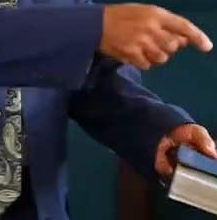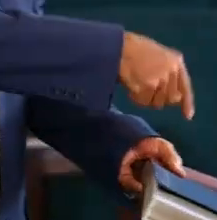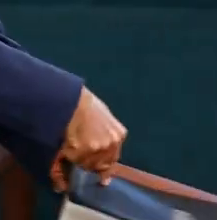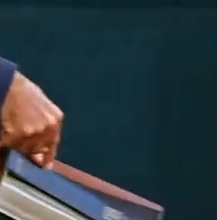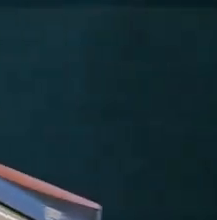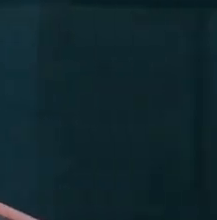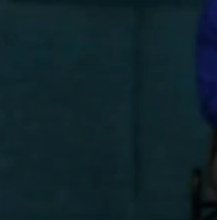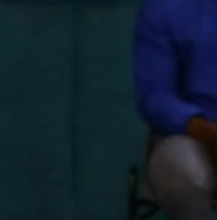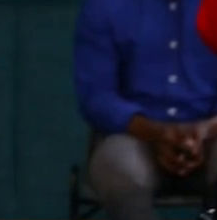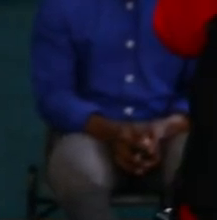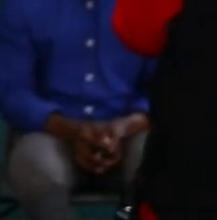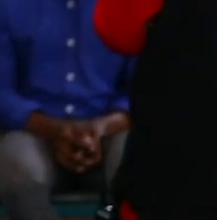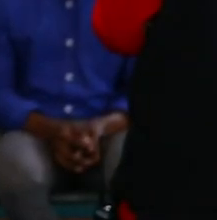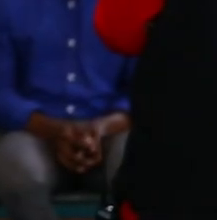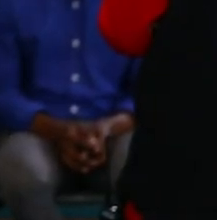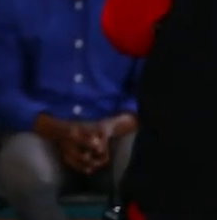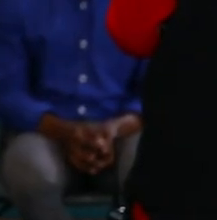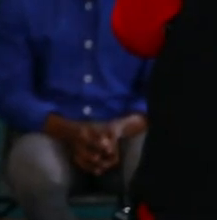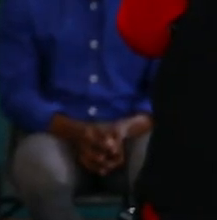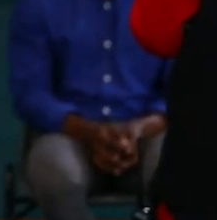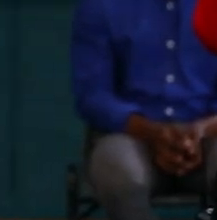The clergy didn't know.